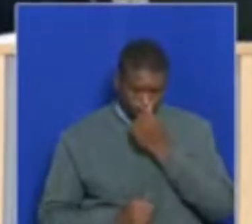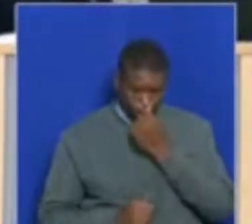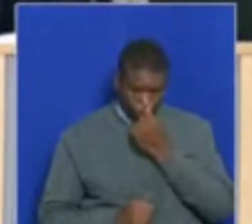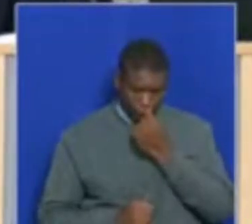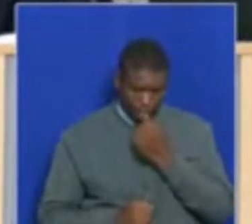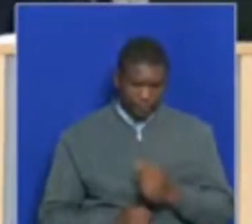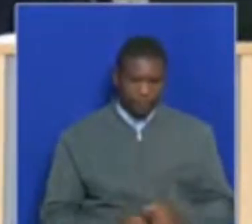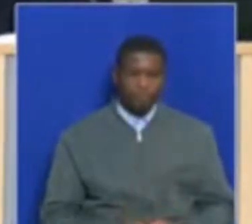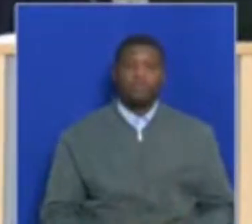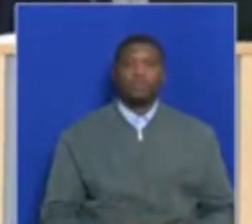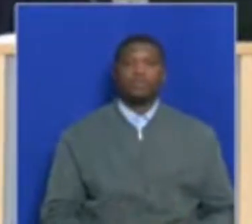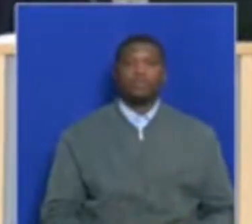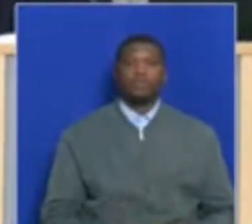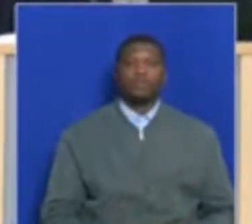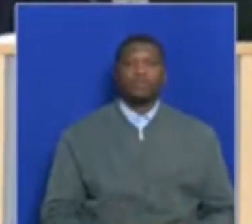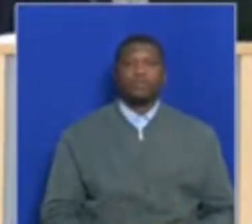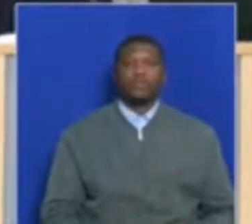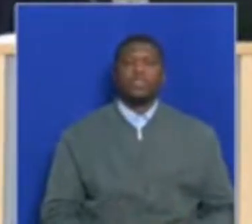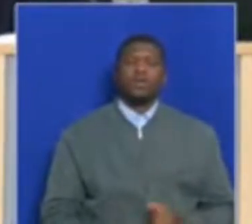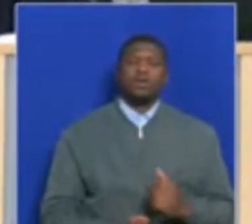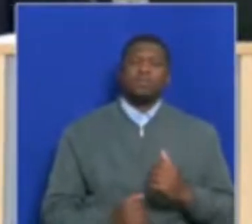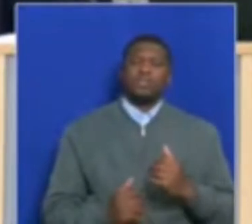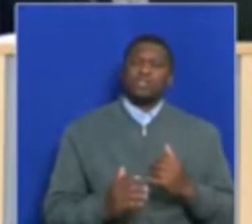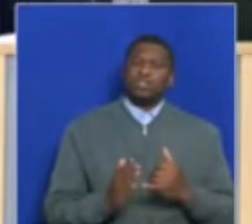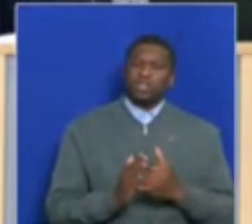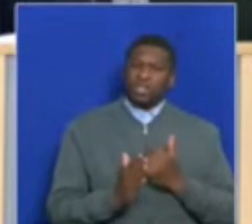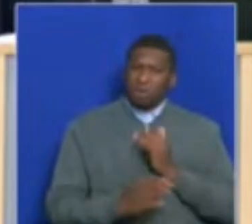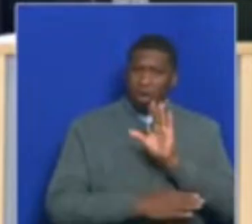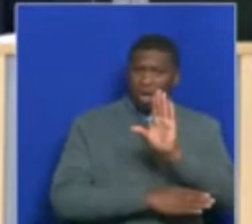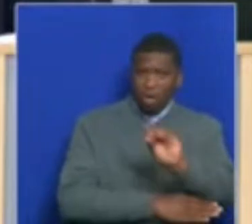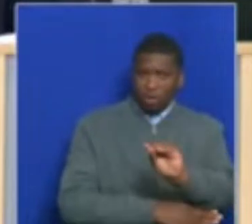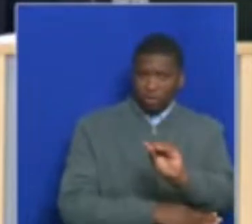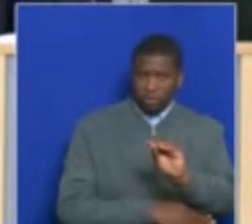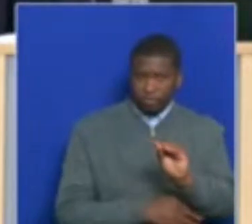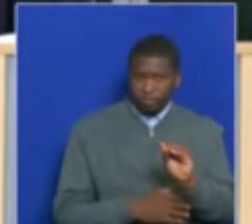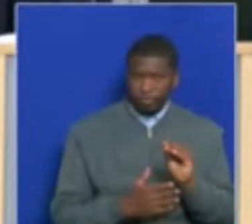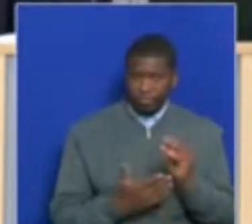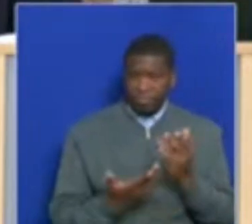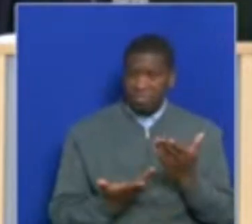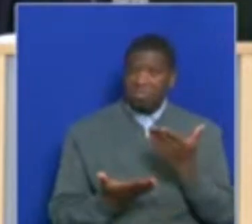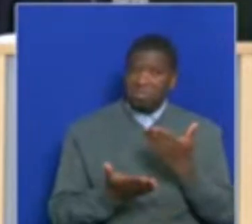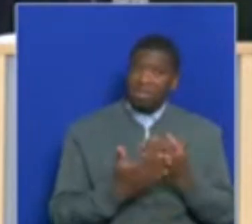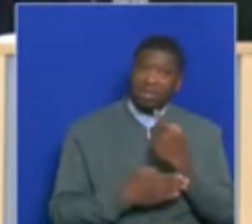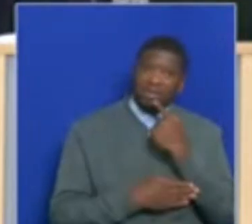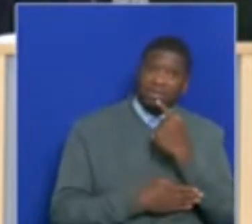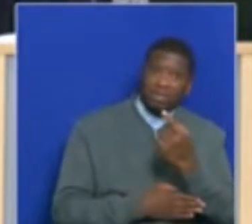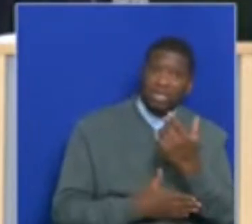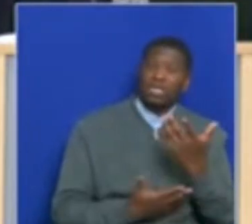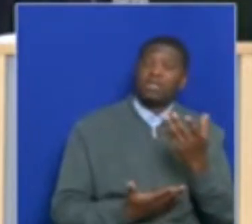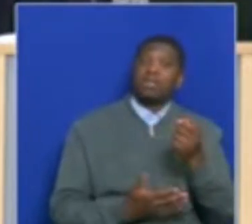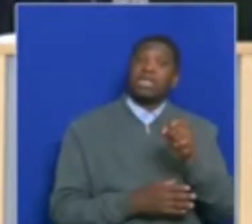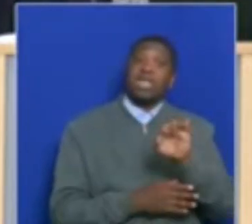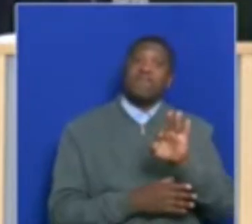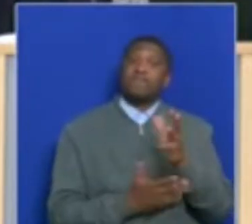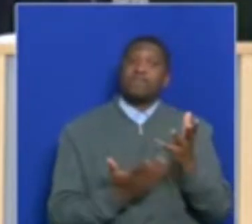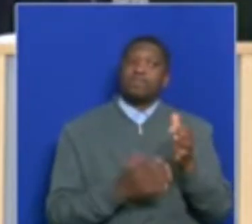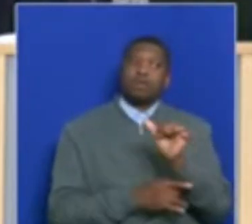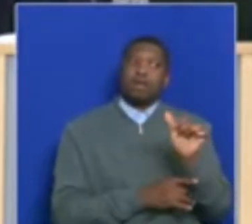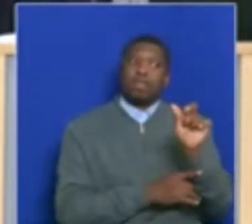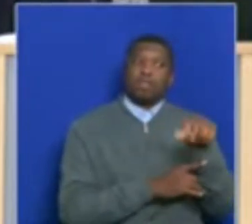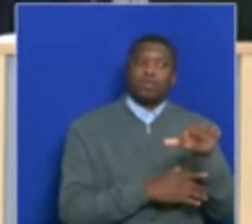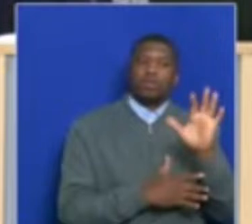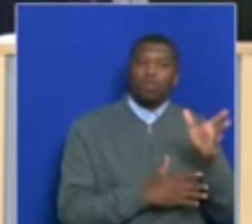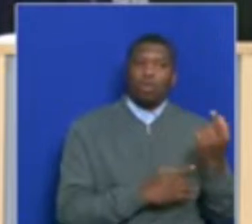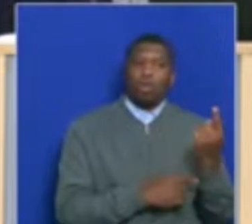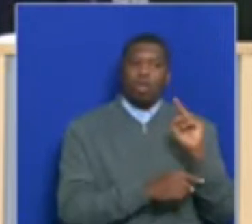Just ask, and you can say if, Mr. Chaskalson, if someone else will be testifying and making it